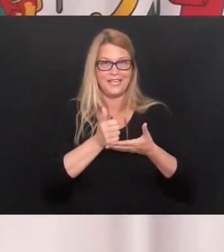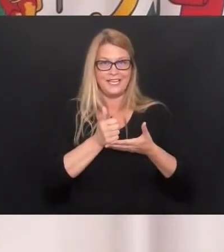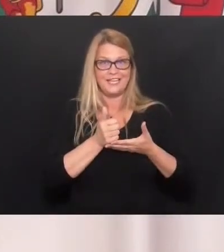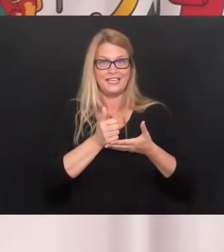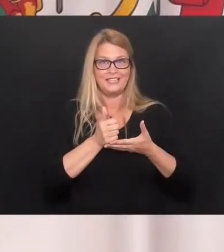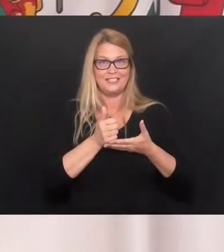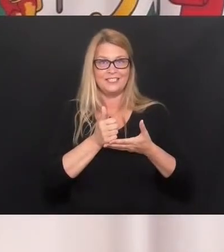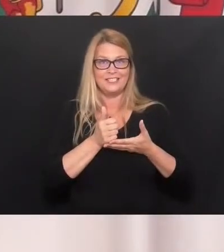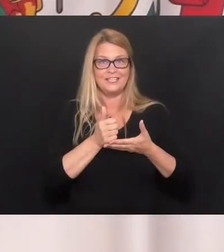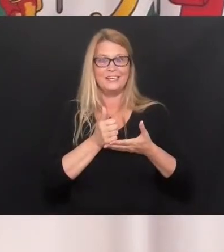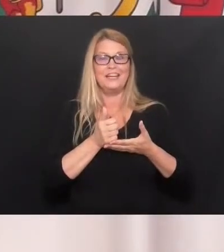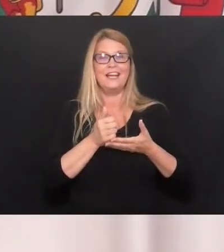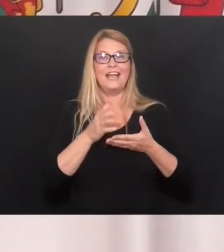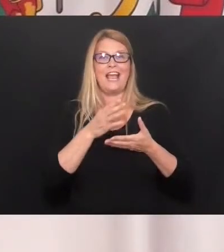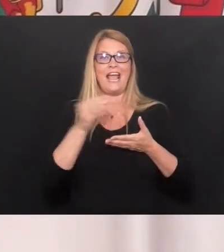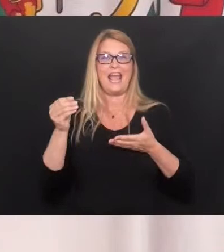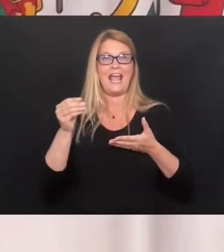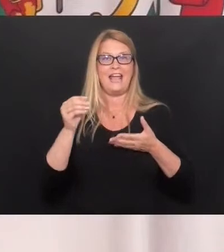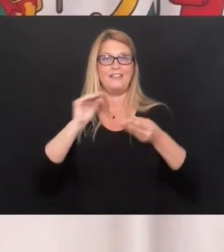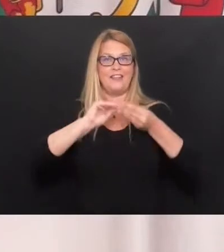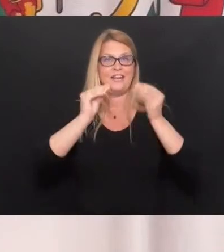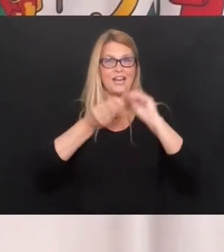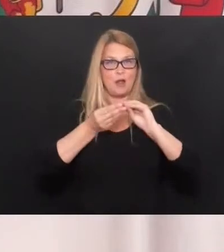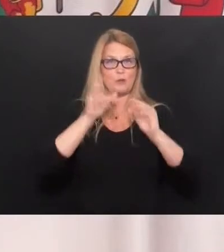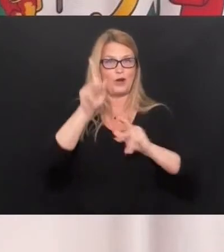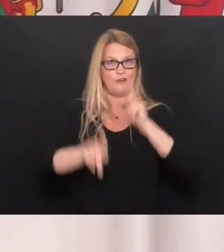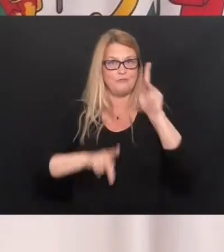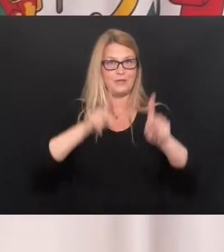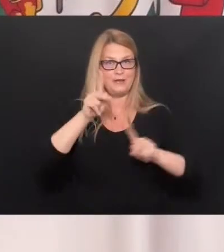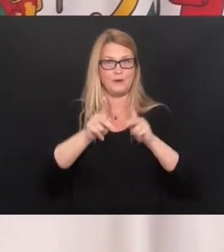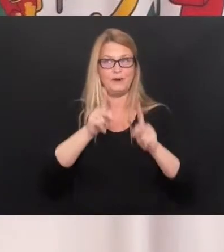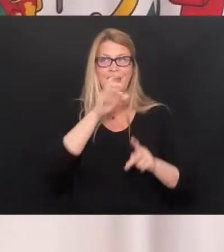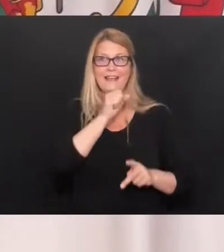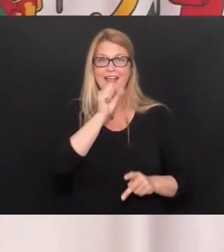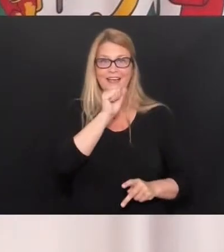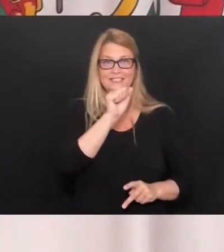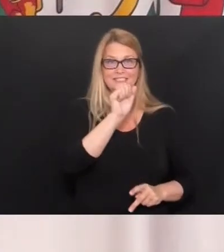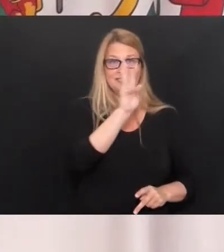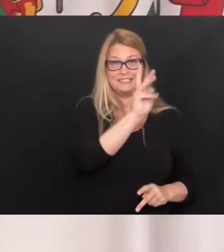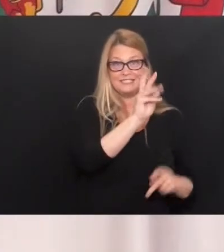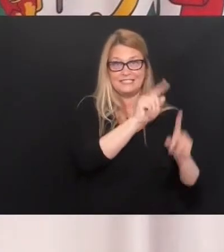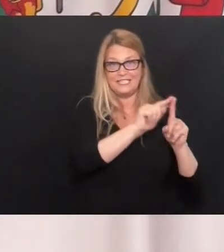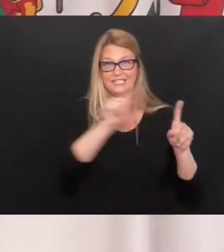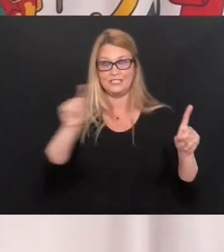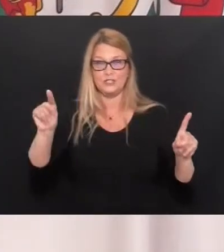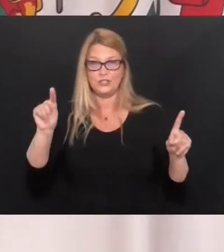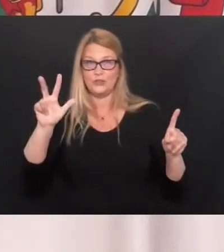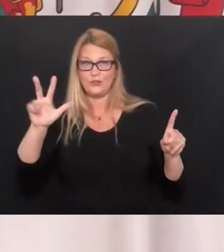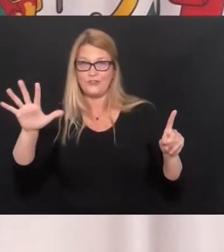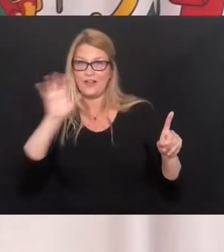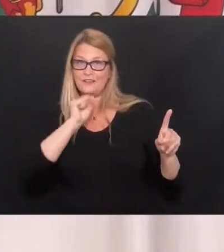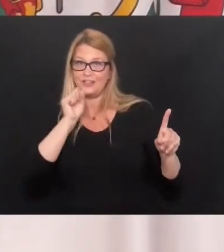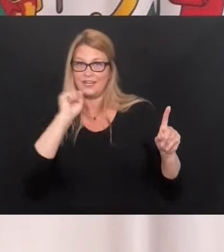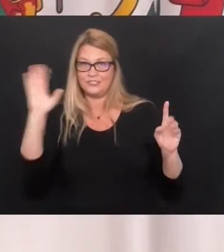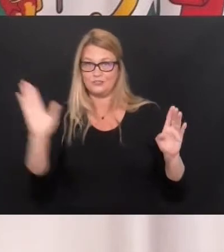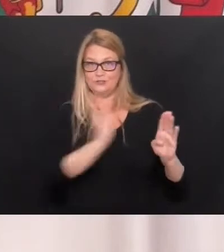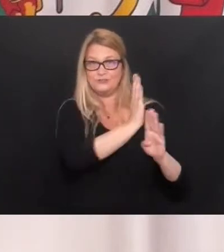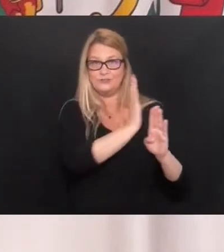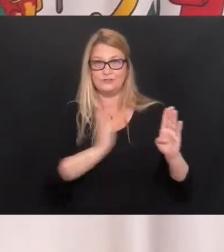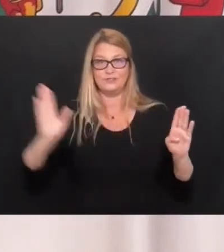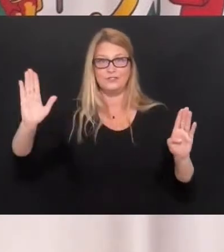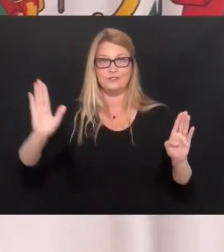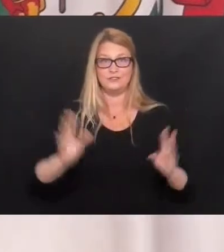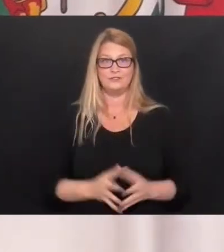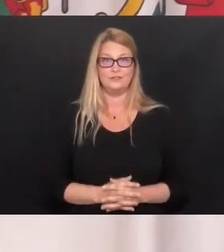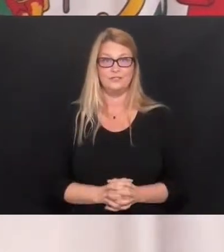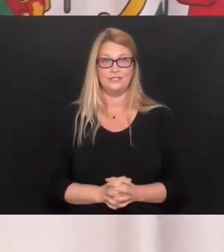the bell as far as the number of folks we can get from 65 or 16 to 35 years of age.